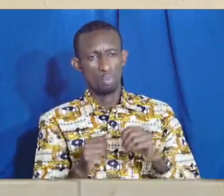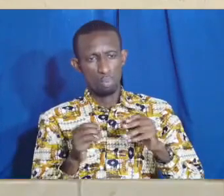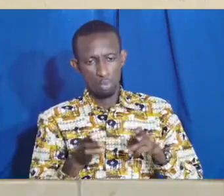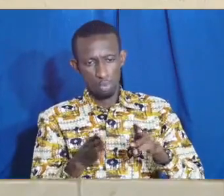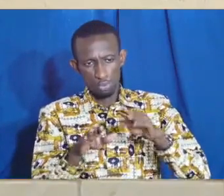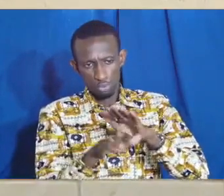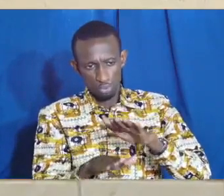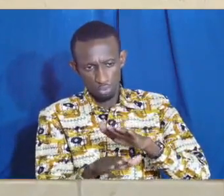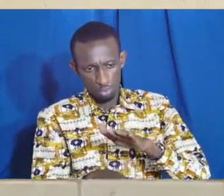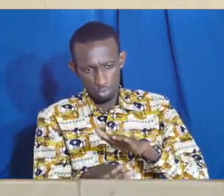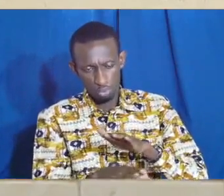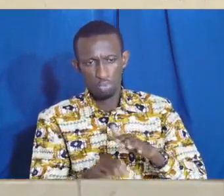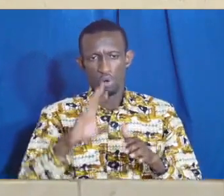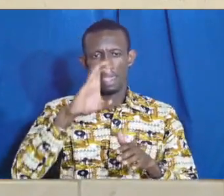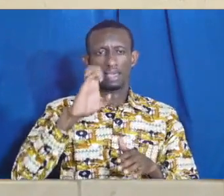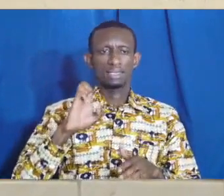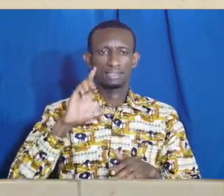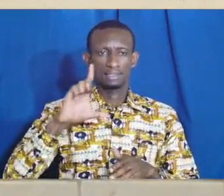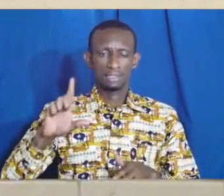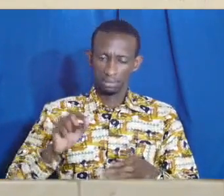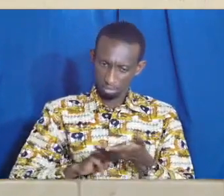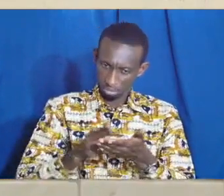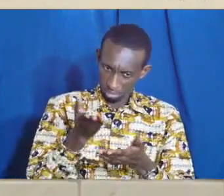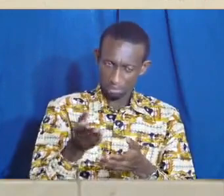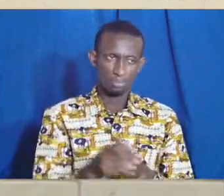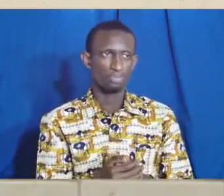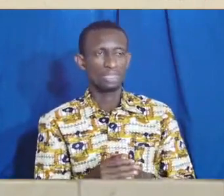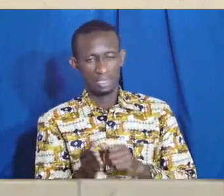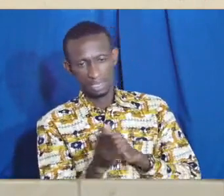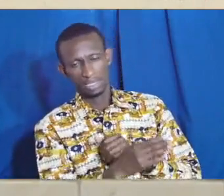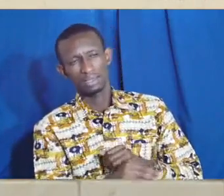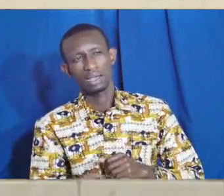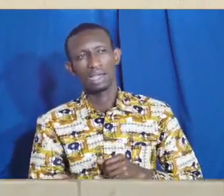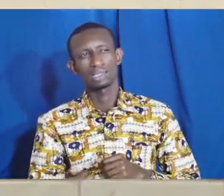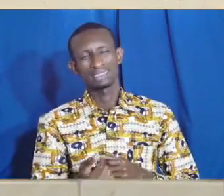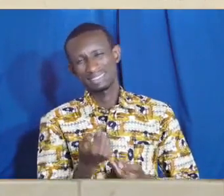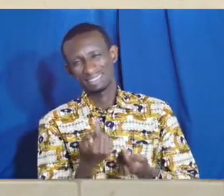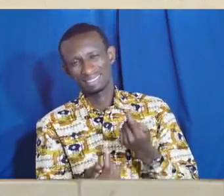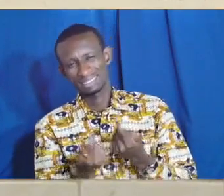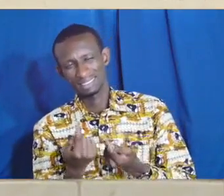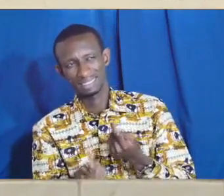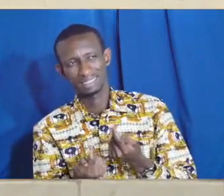to be used by the cells. We also say that there are also some of the enzymes that are found